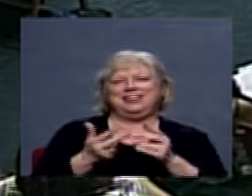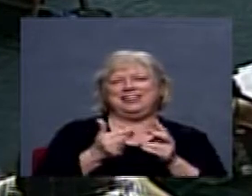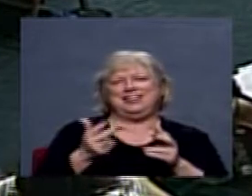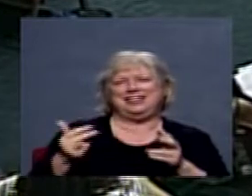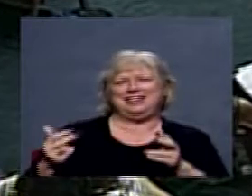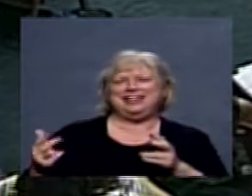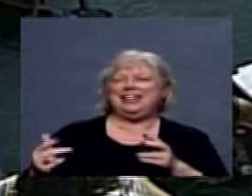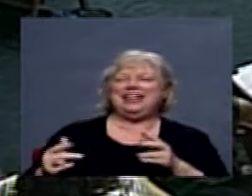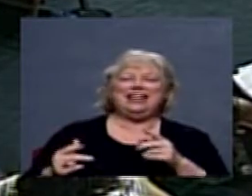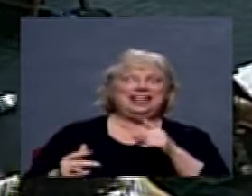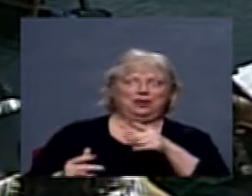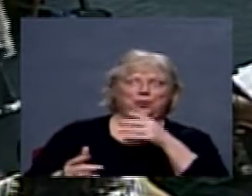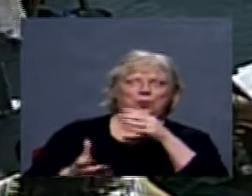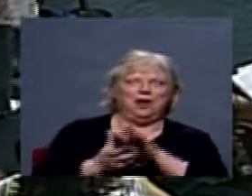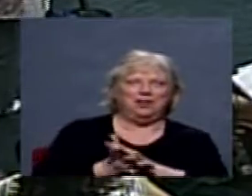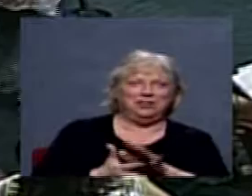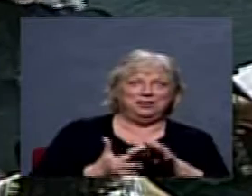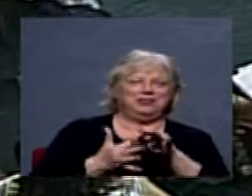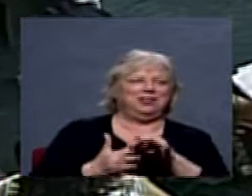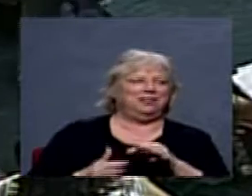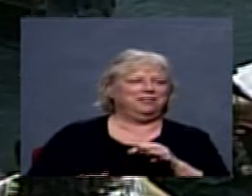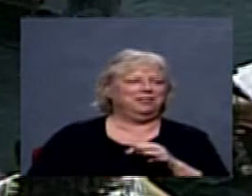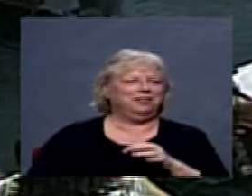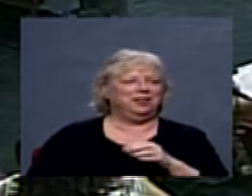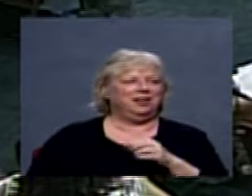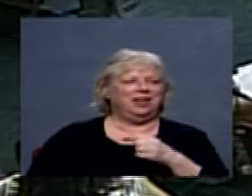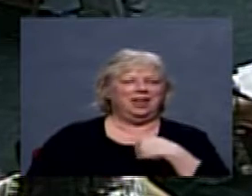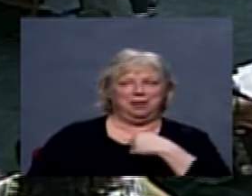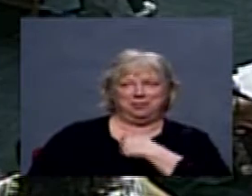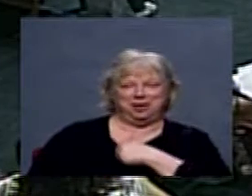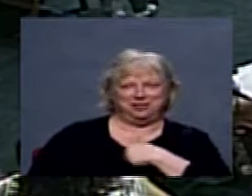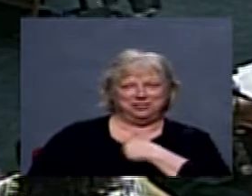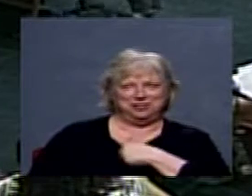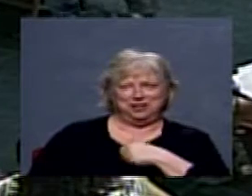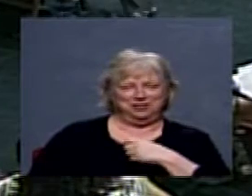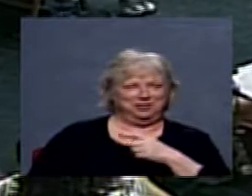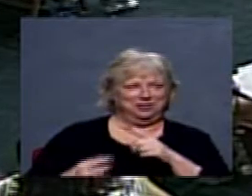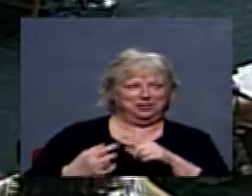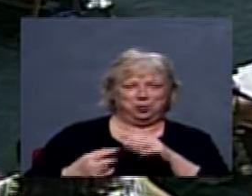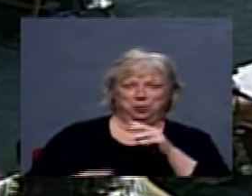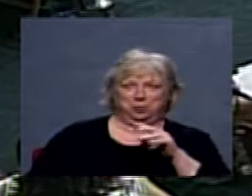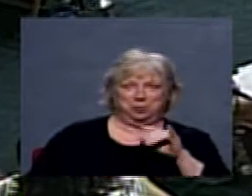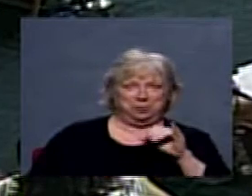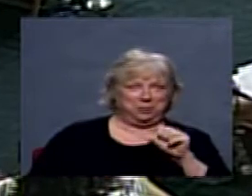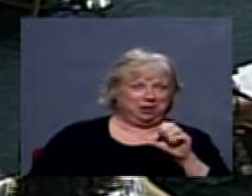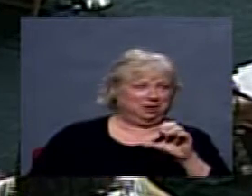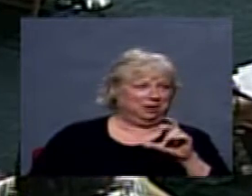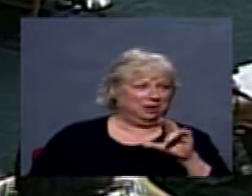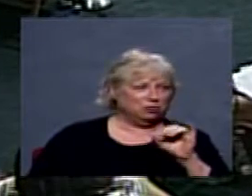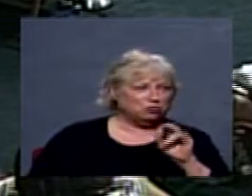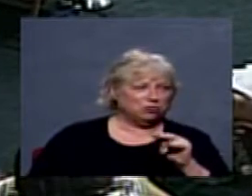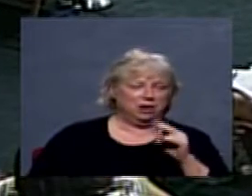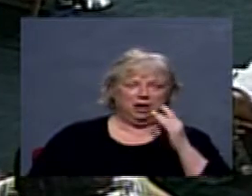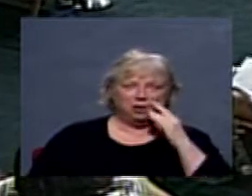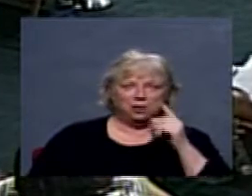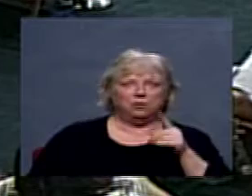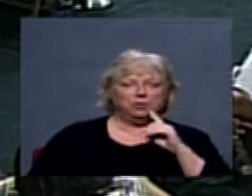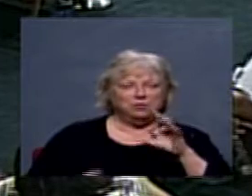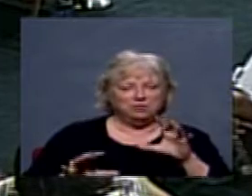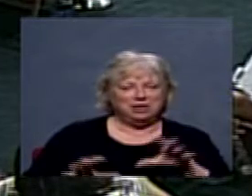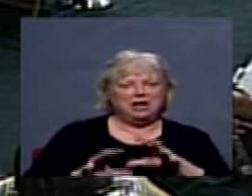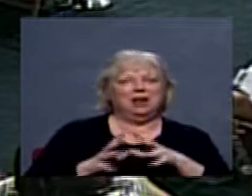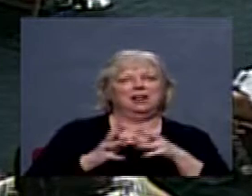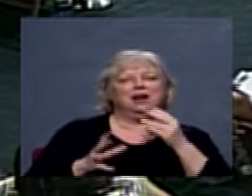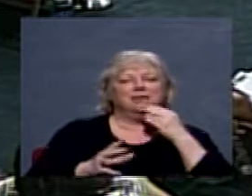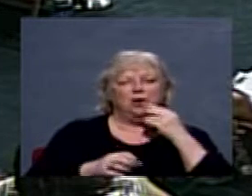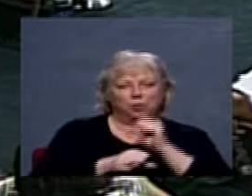His wife particularly. I apologize to Ms. Crane. I know you've done a lot of homework, and I really appreciate